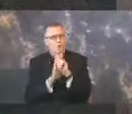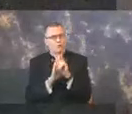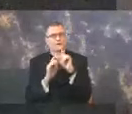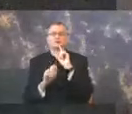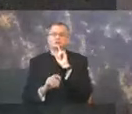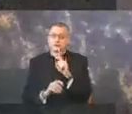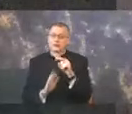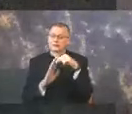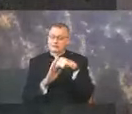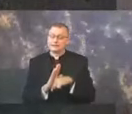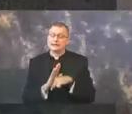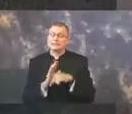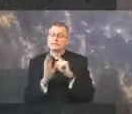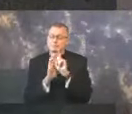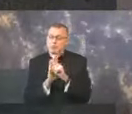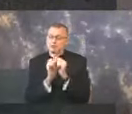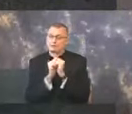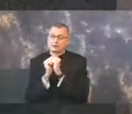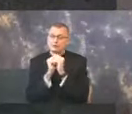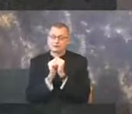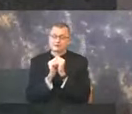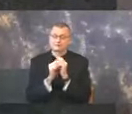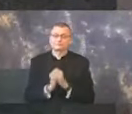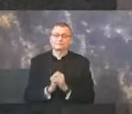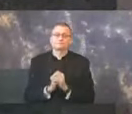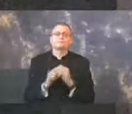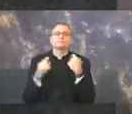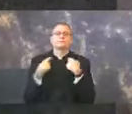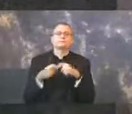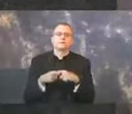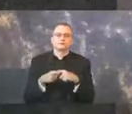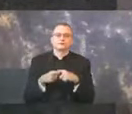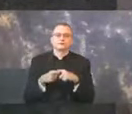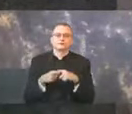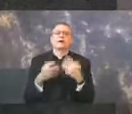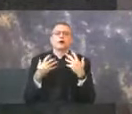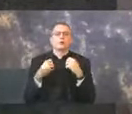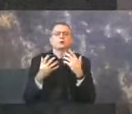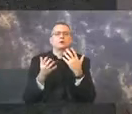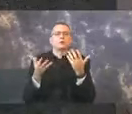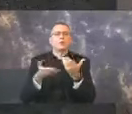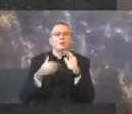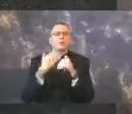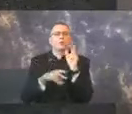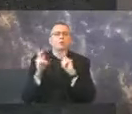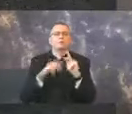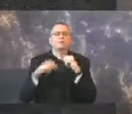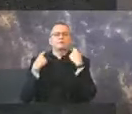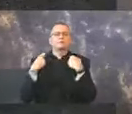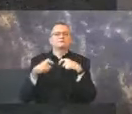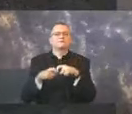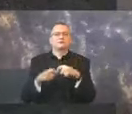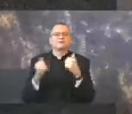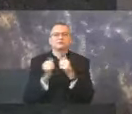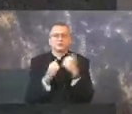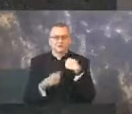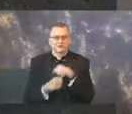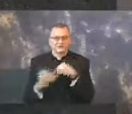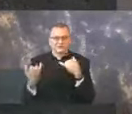very deep. Agradezco la presencia de la comunidad católica hispana también en este momento en que entramos en esta